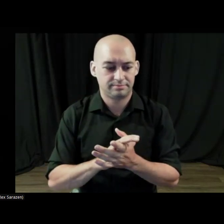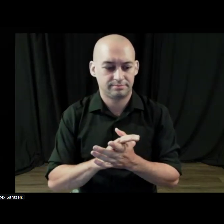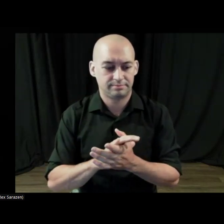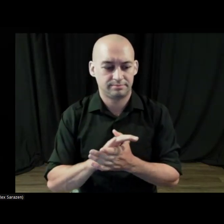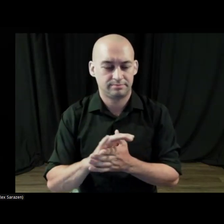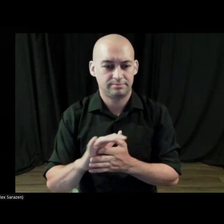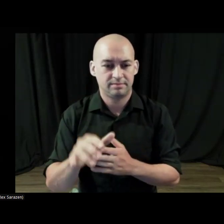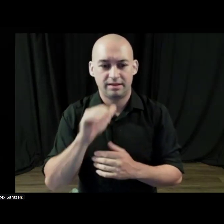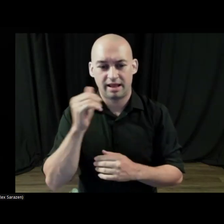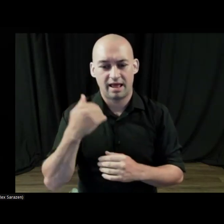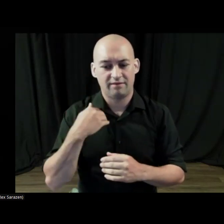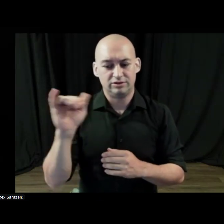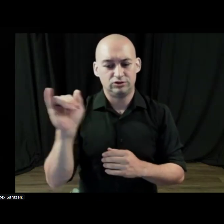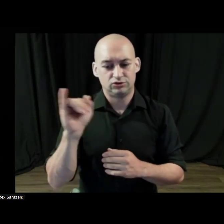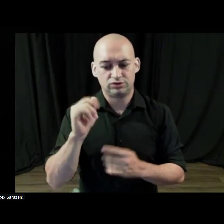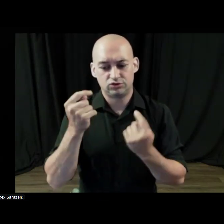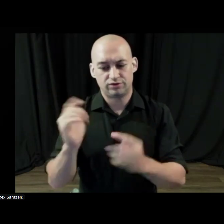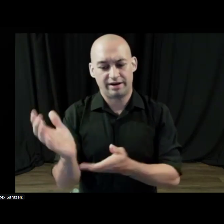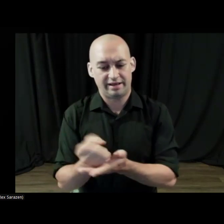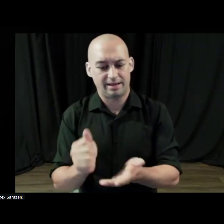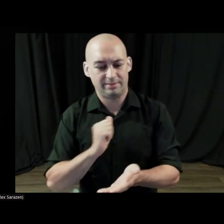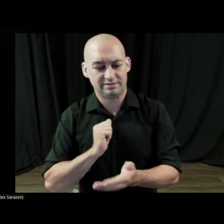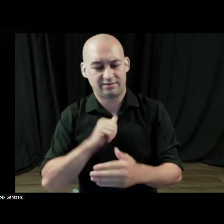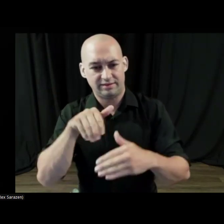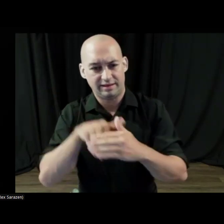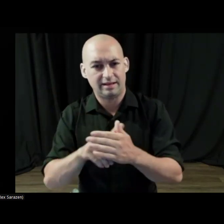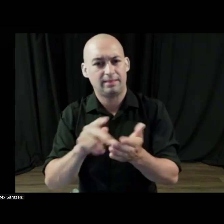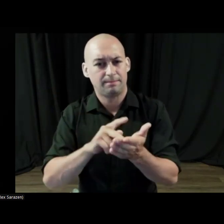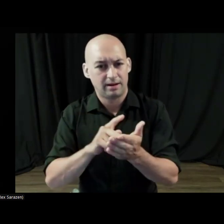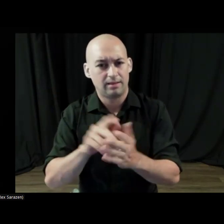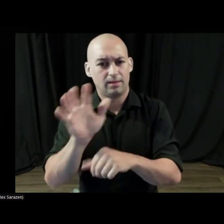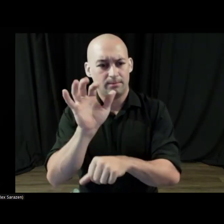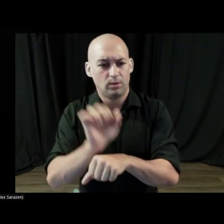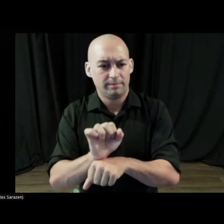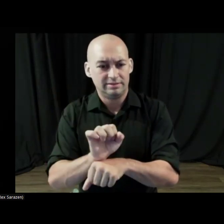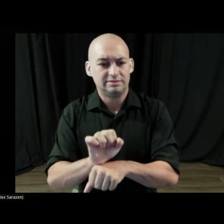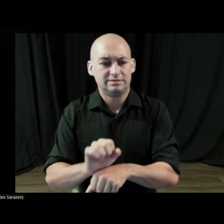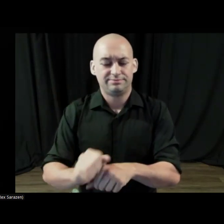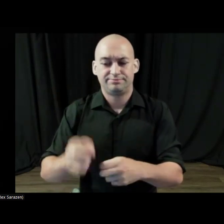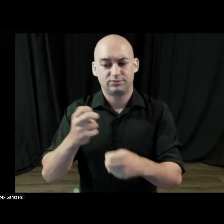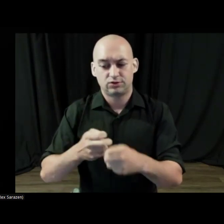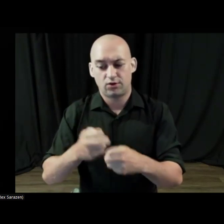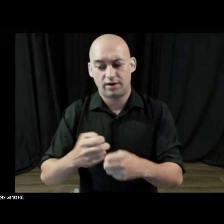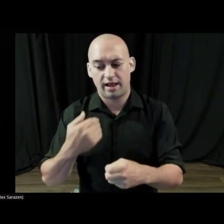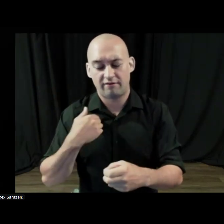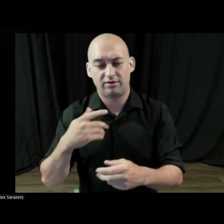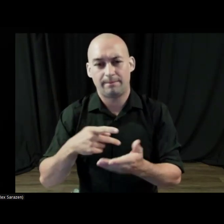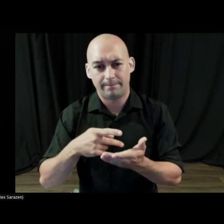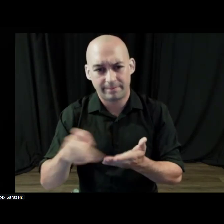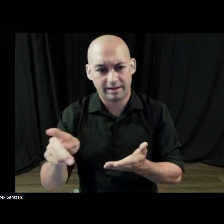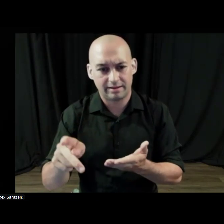insurance and trying to get me into medical appointments, and the hardship of having to pay, or the hardship of just